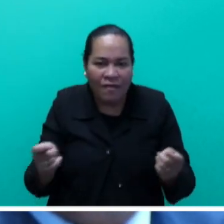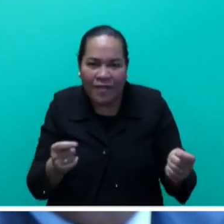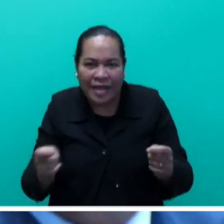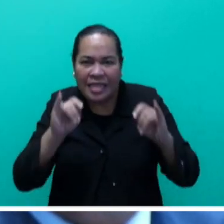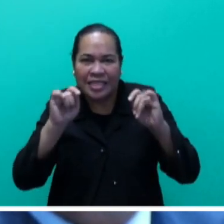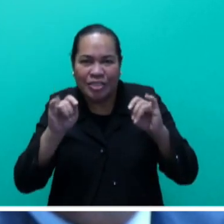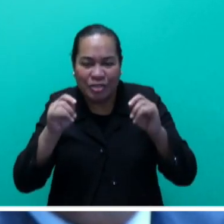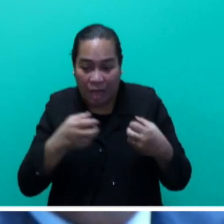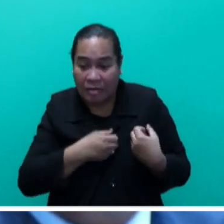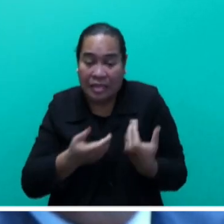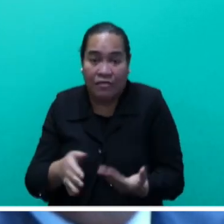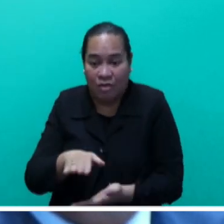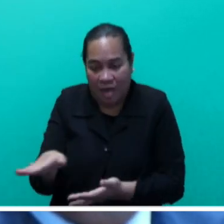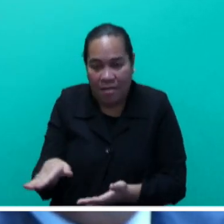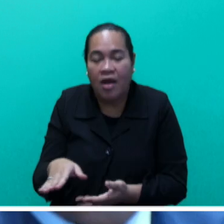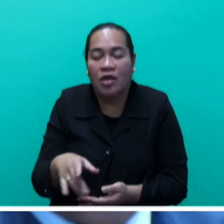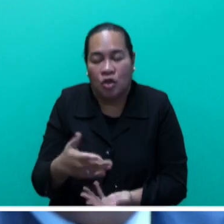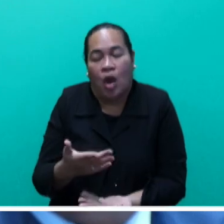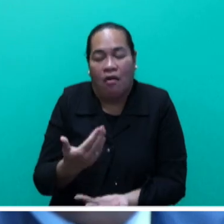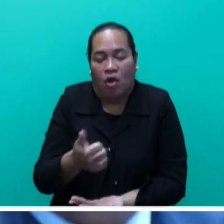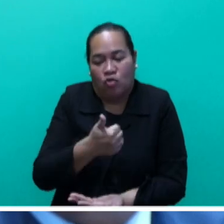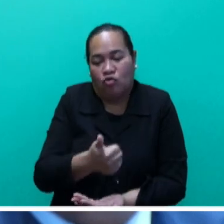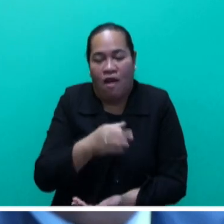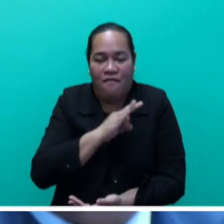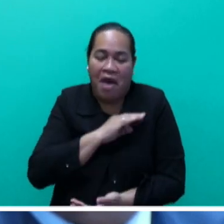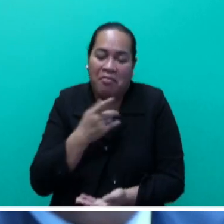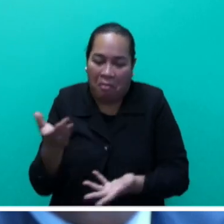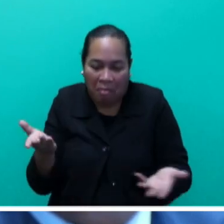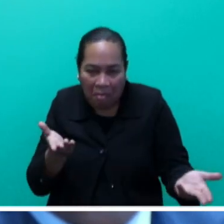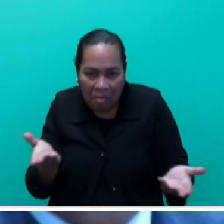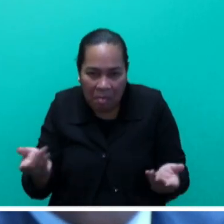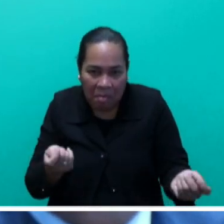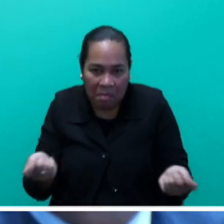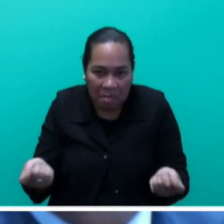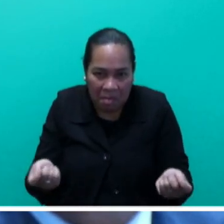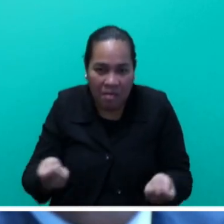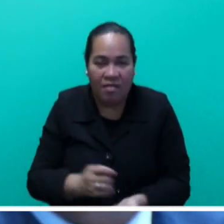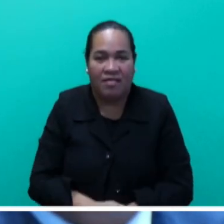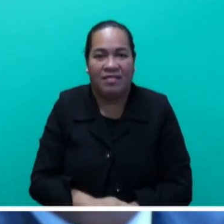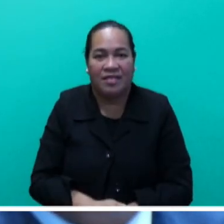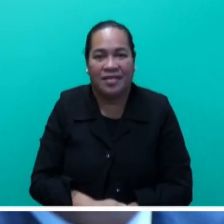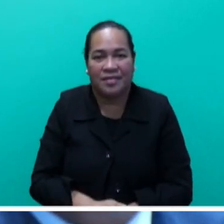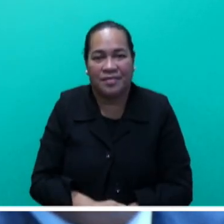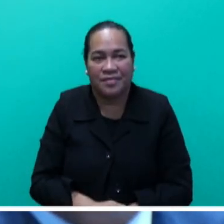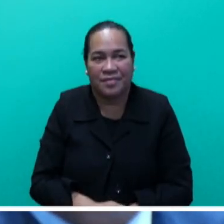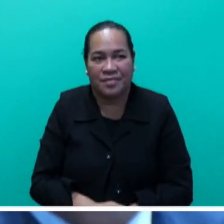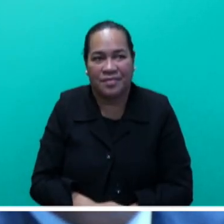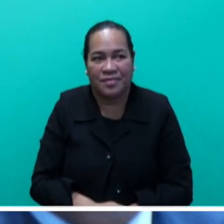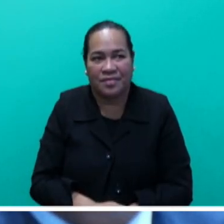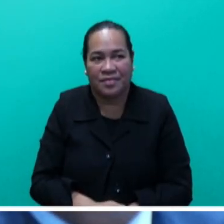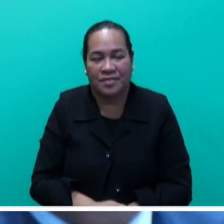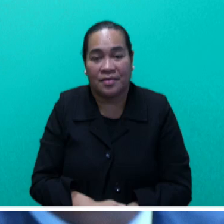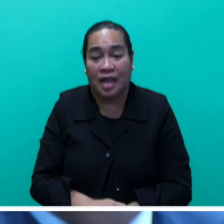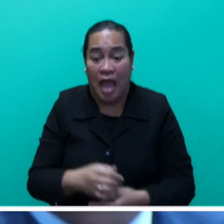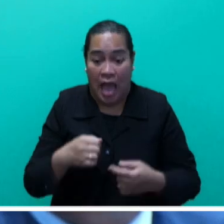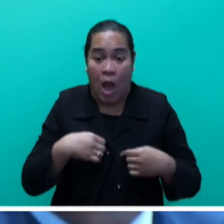referred to them with good faith negotiations. Mr. Speaker,